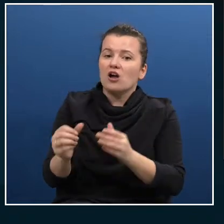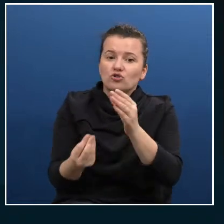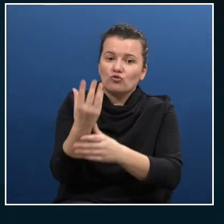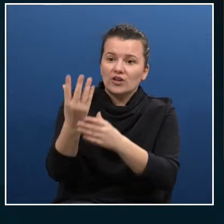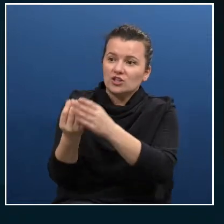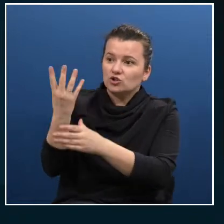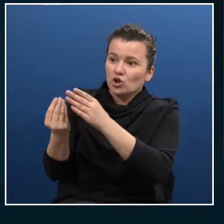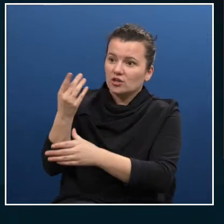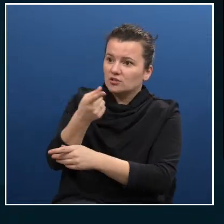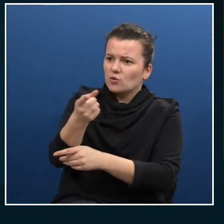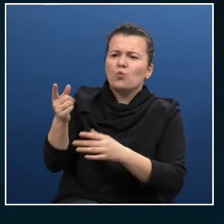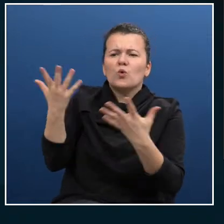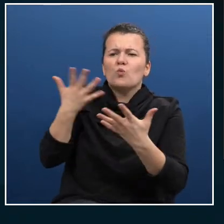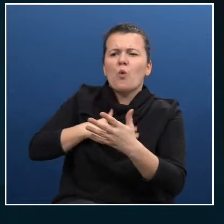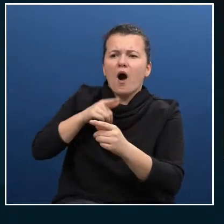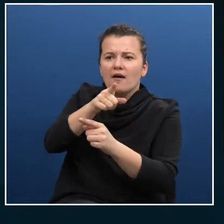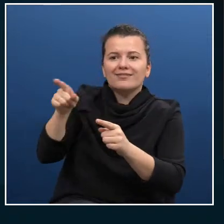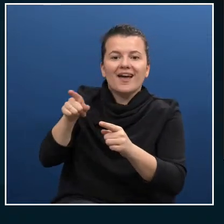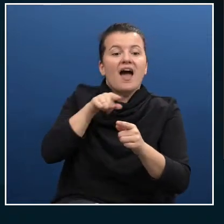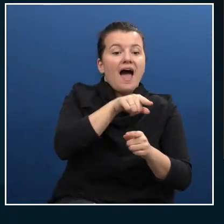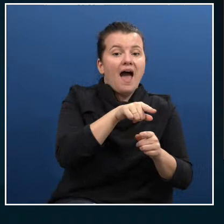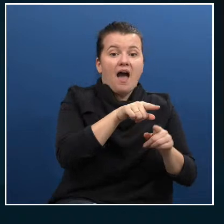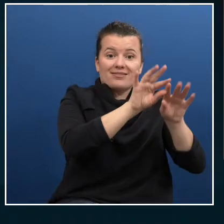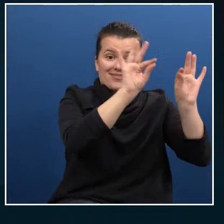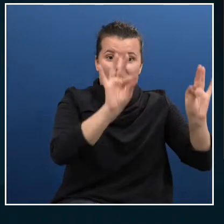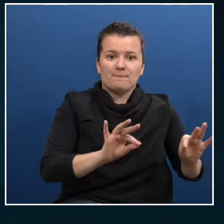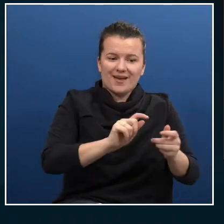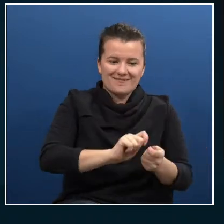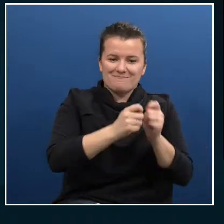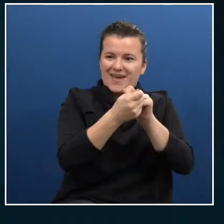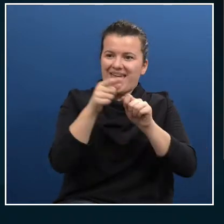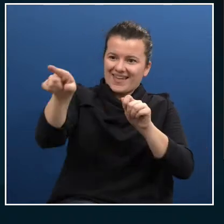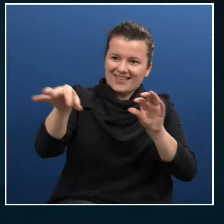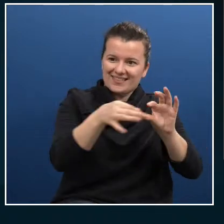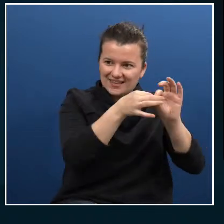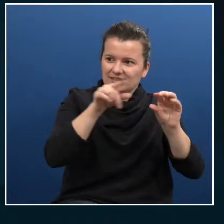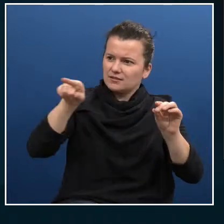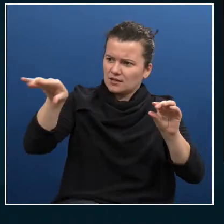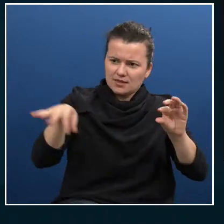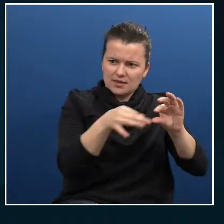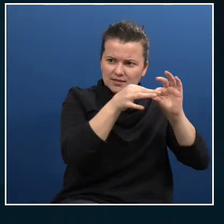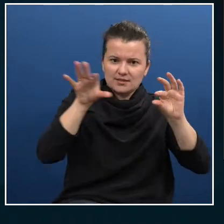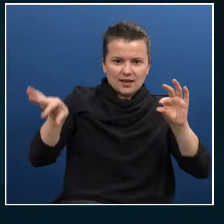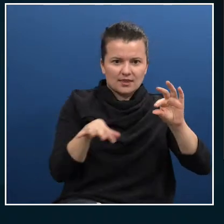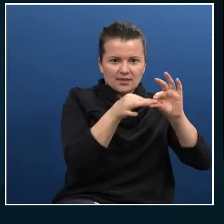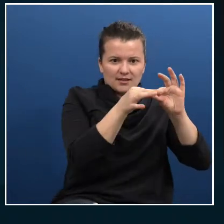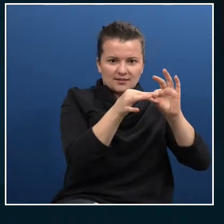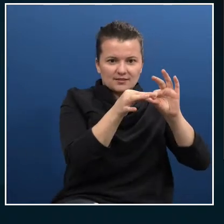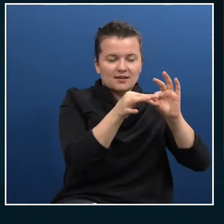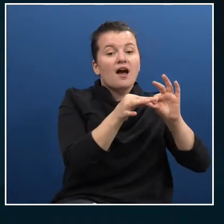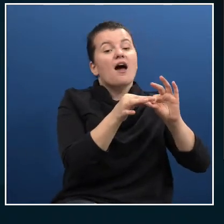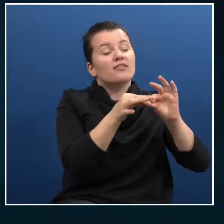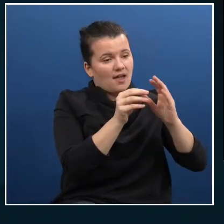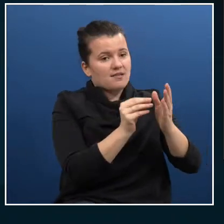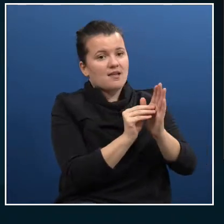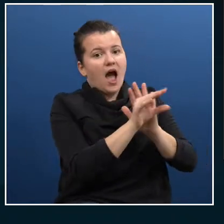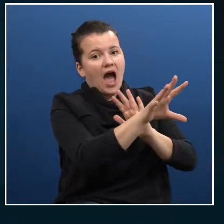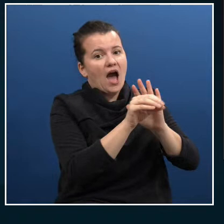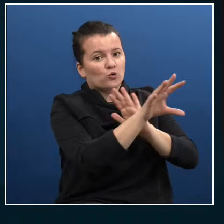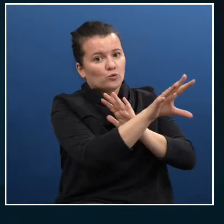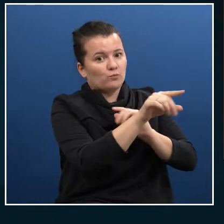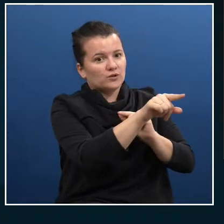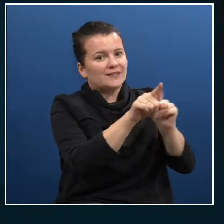create. And for your own purposes, you can also use outputs to make sure that after ARM